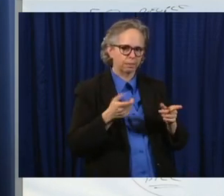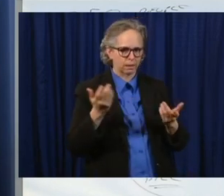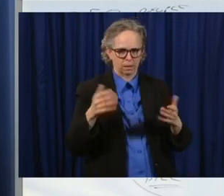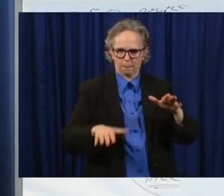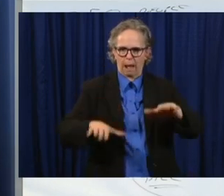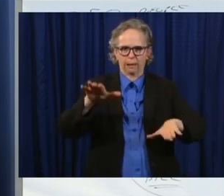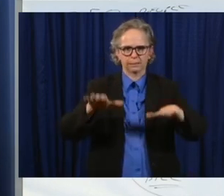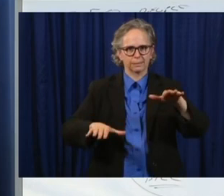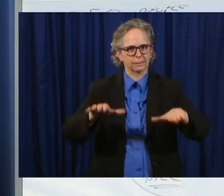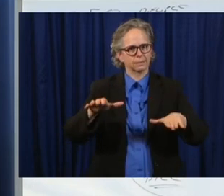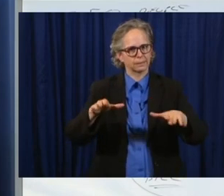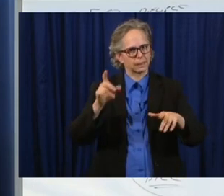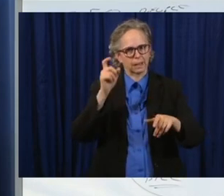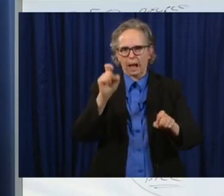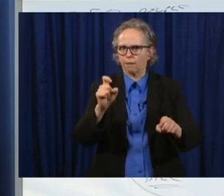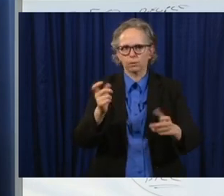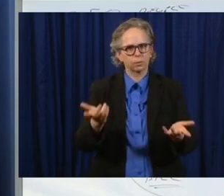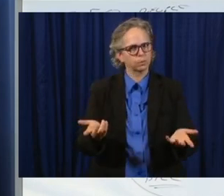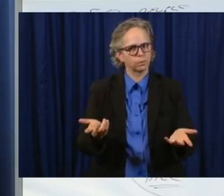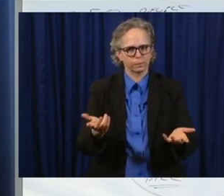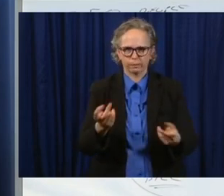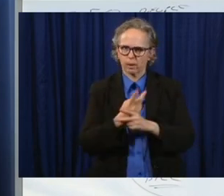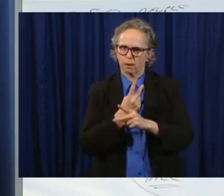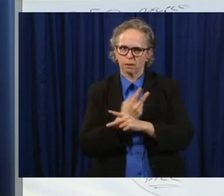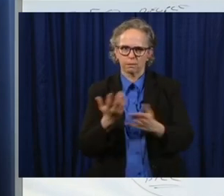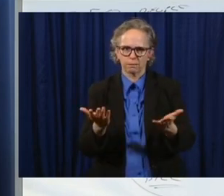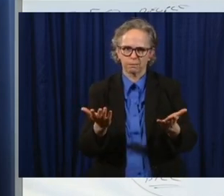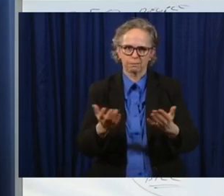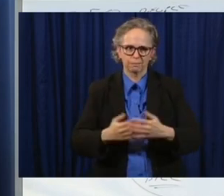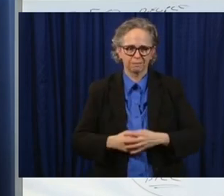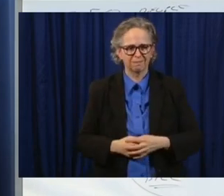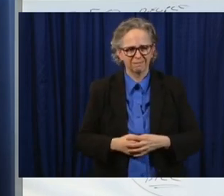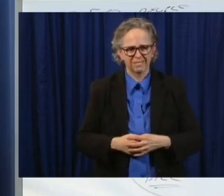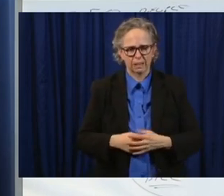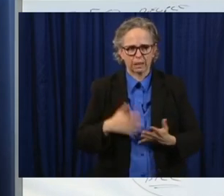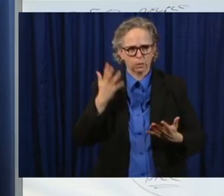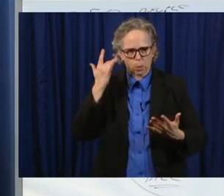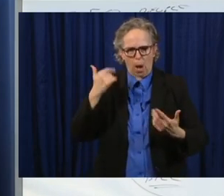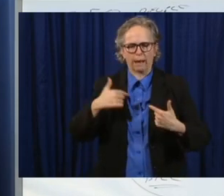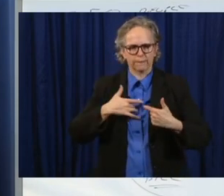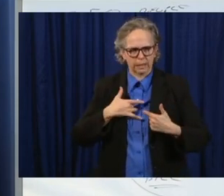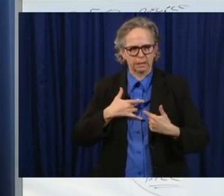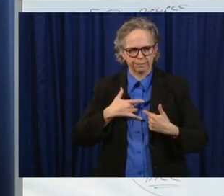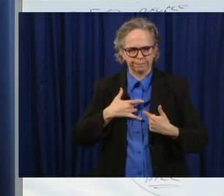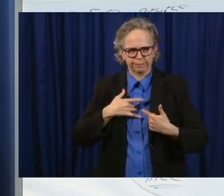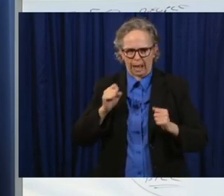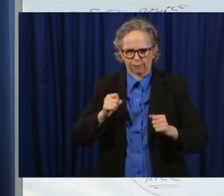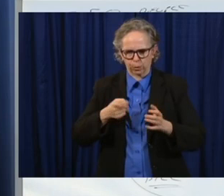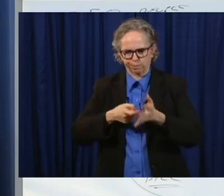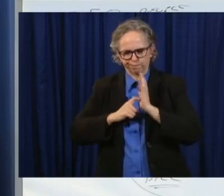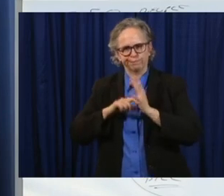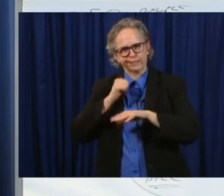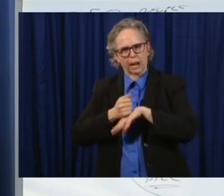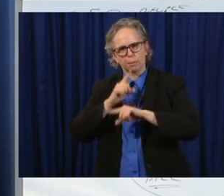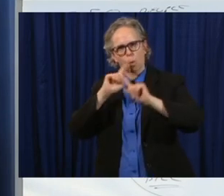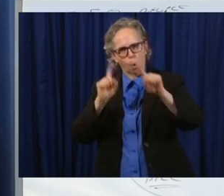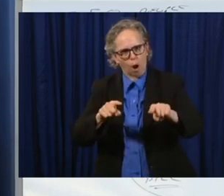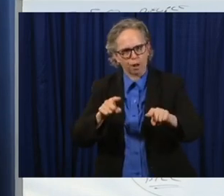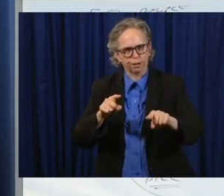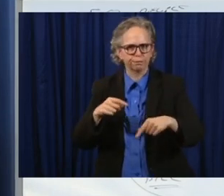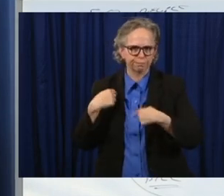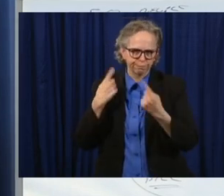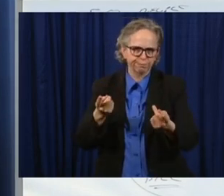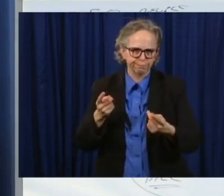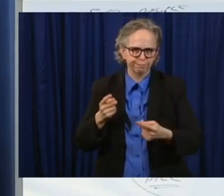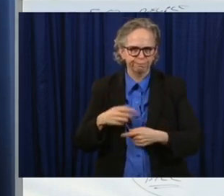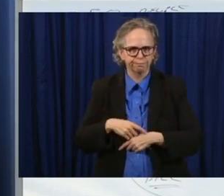some of these orders can have to be made. But as we move forward and as we open up more and we get